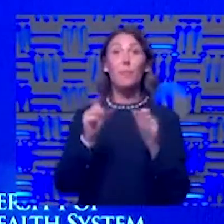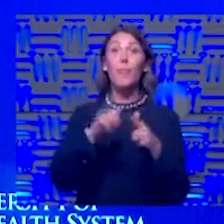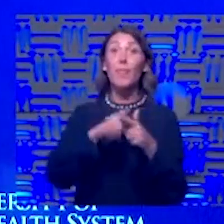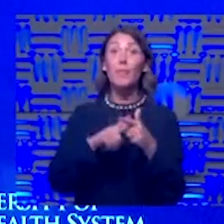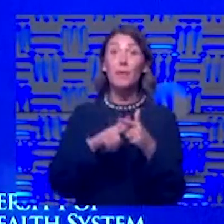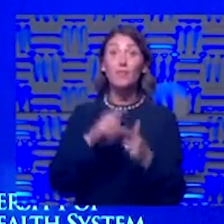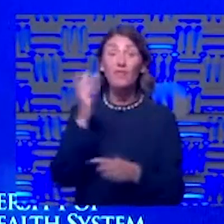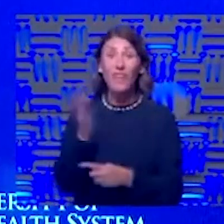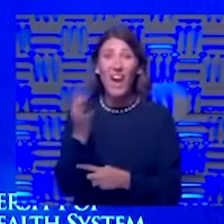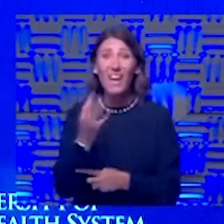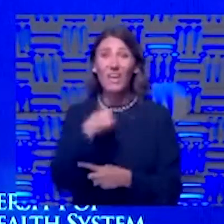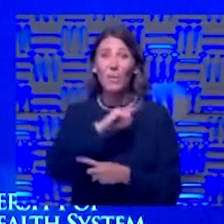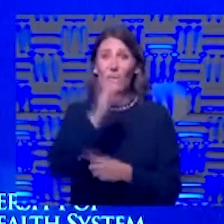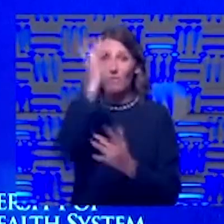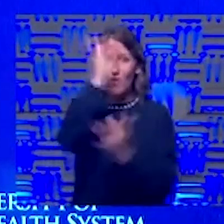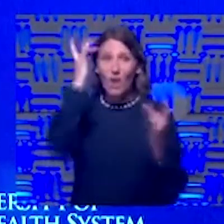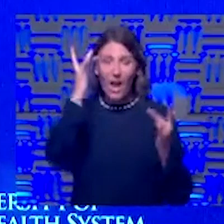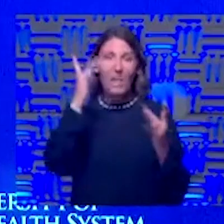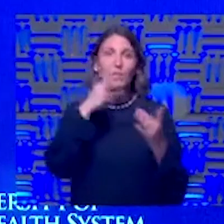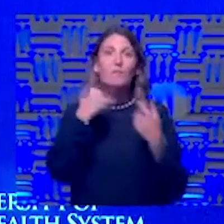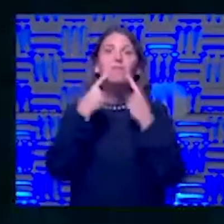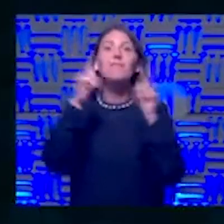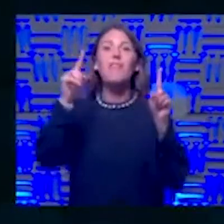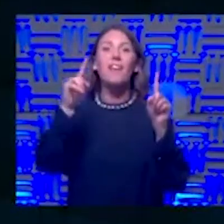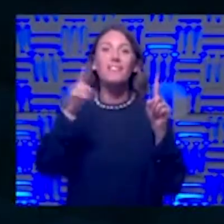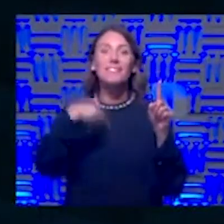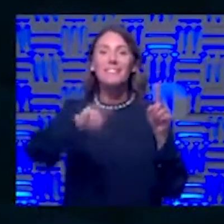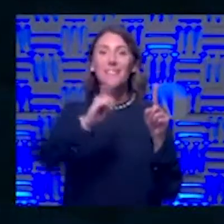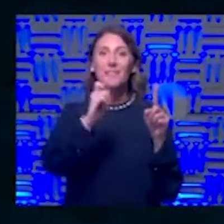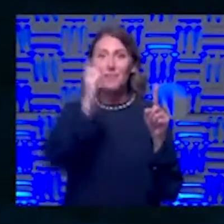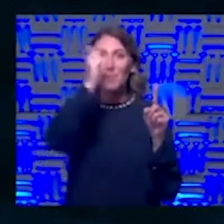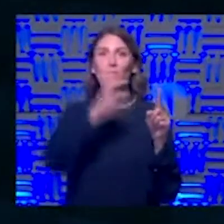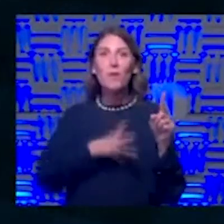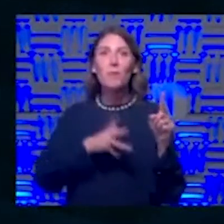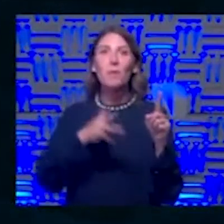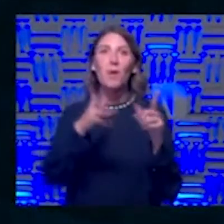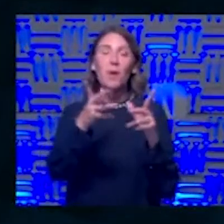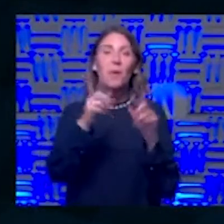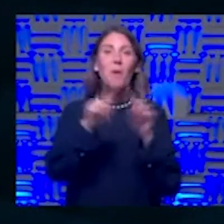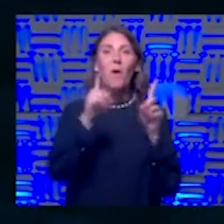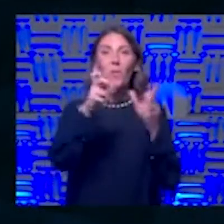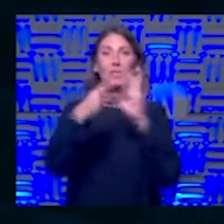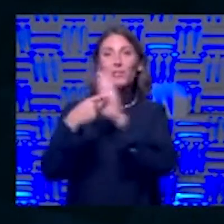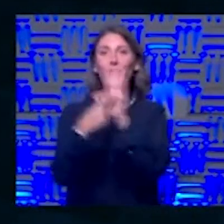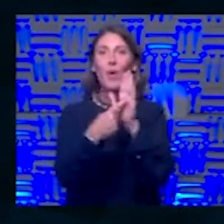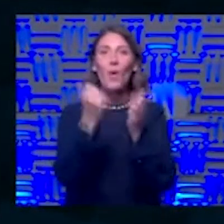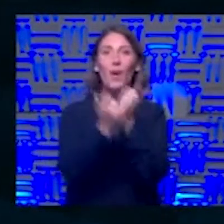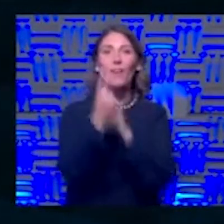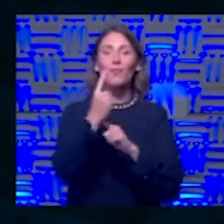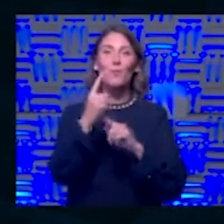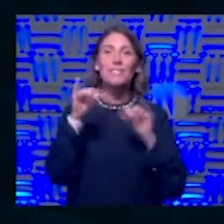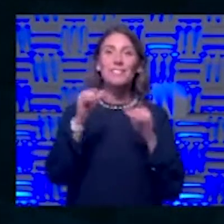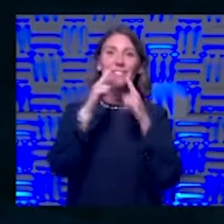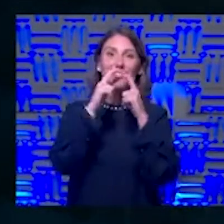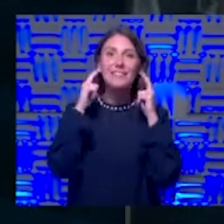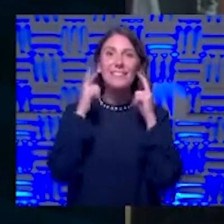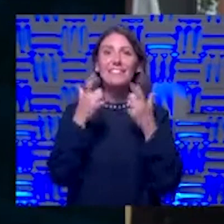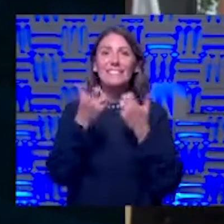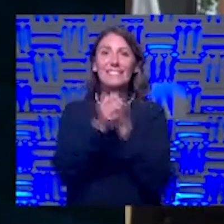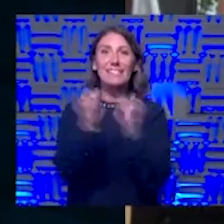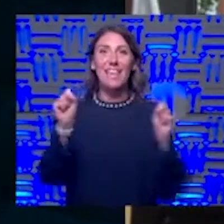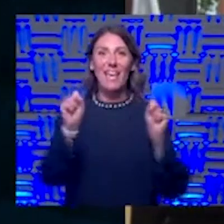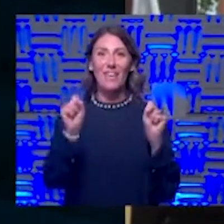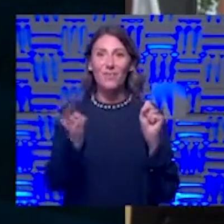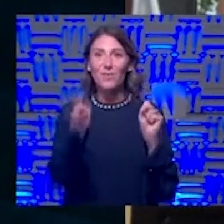forgot to get to these young ladies, and we want to show some pictures. We love seeing pictures of everyone staying safe out in our community. These are 2 incoming